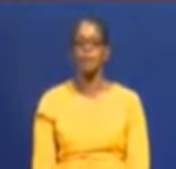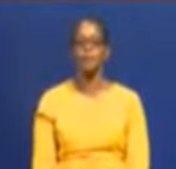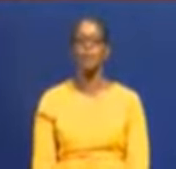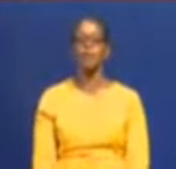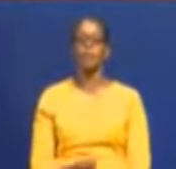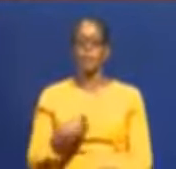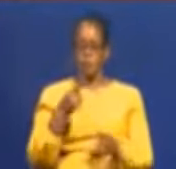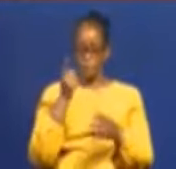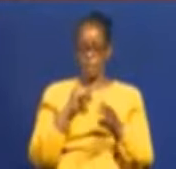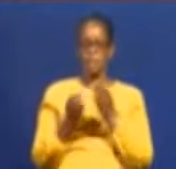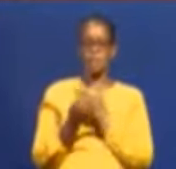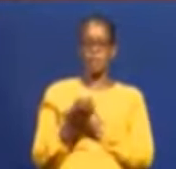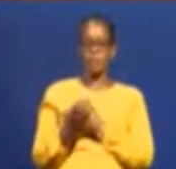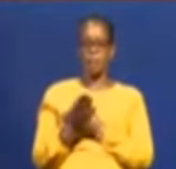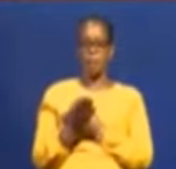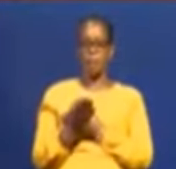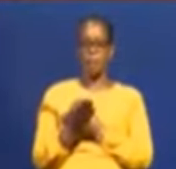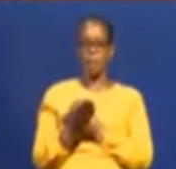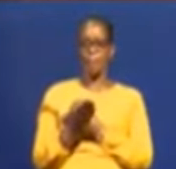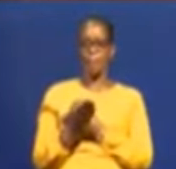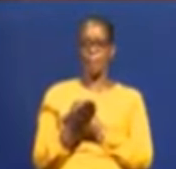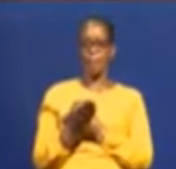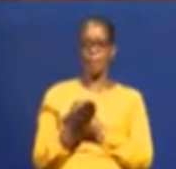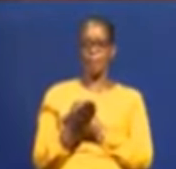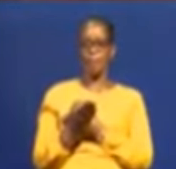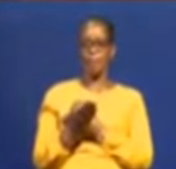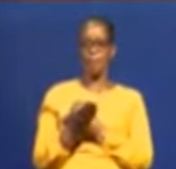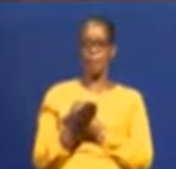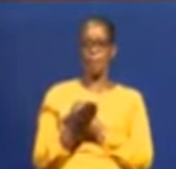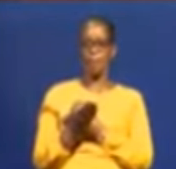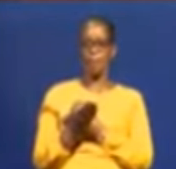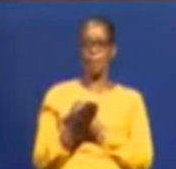to explain to